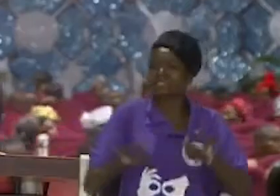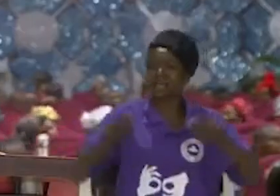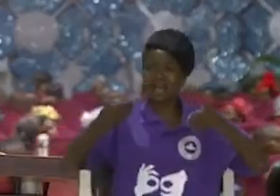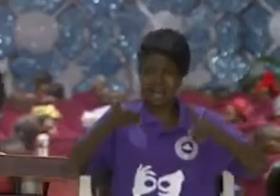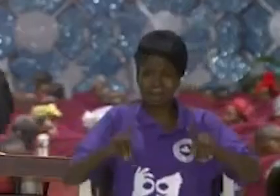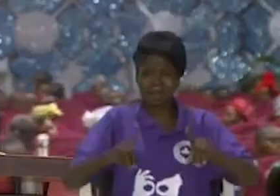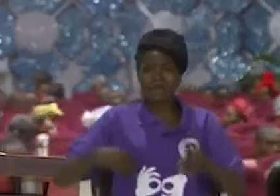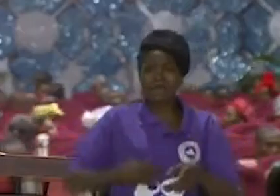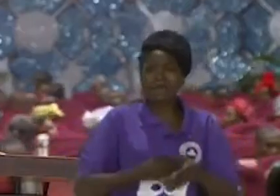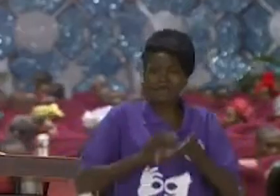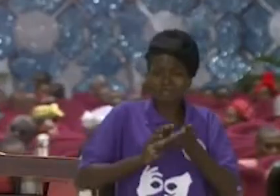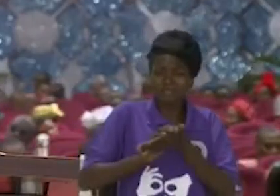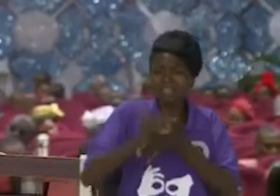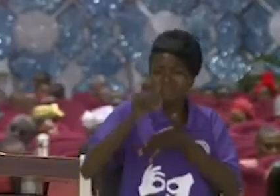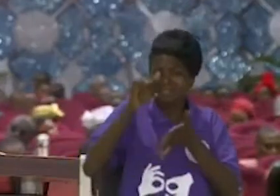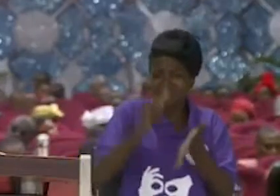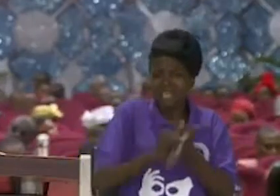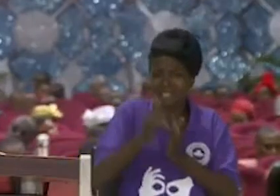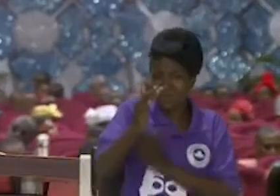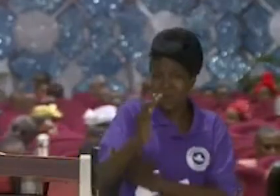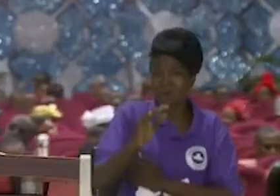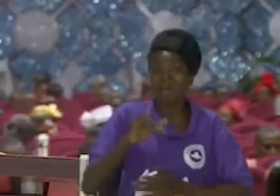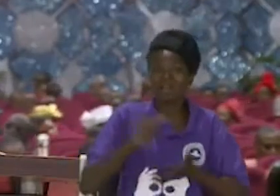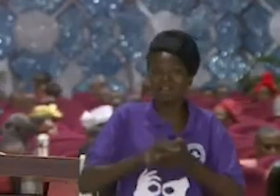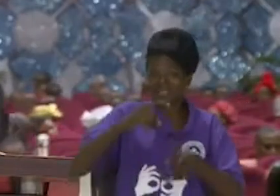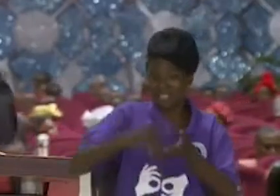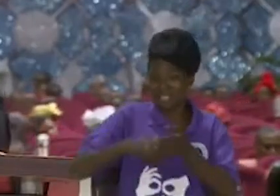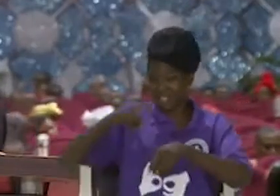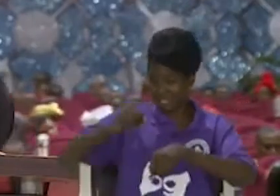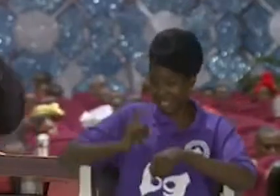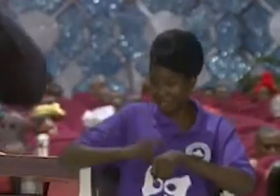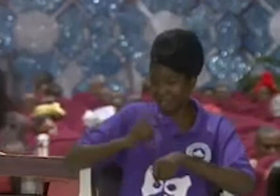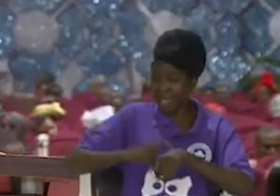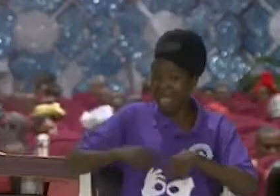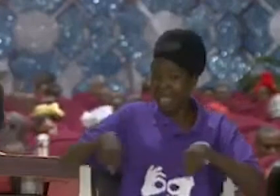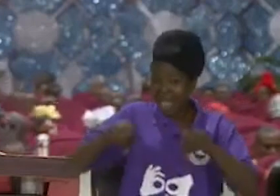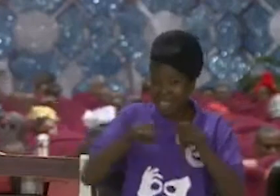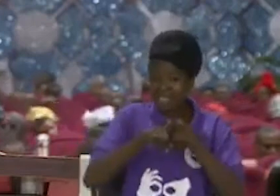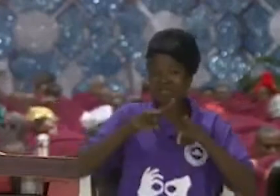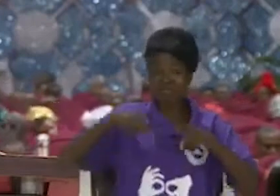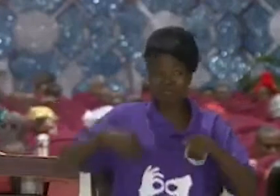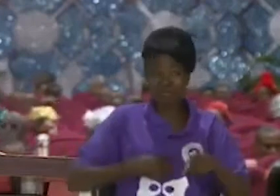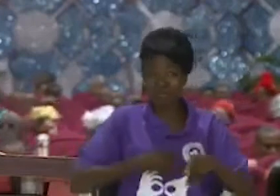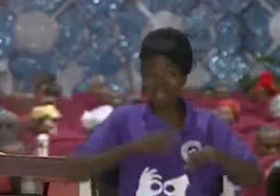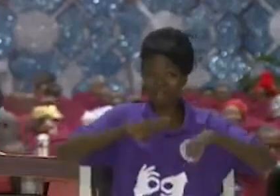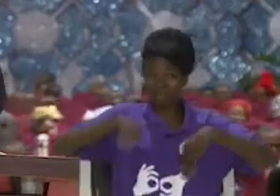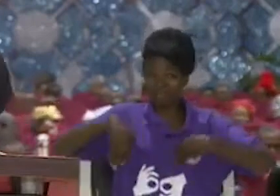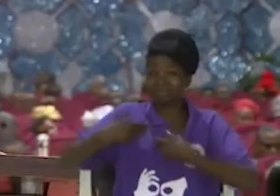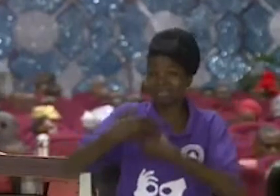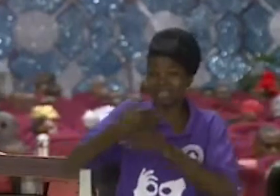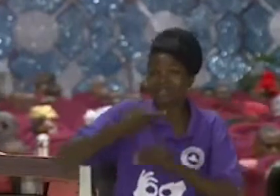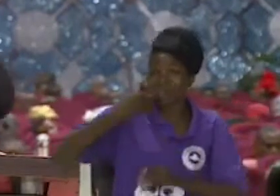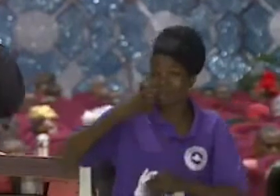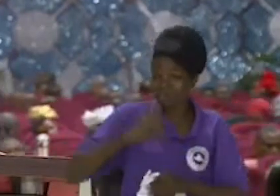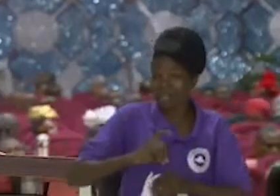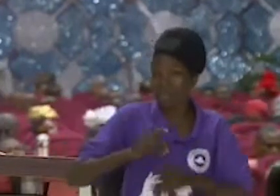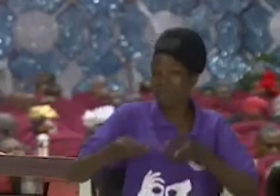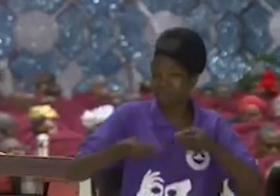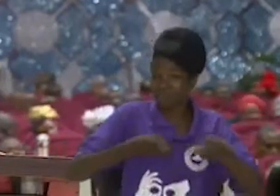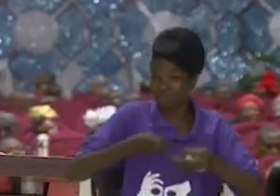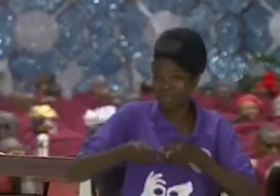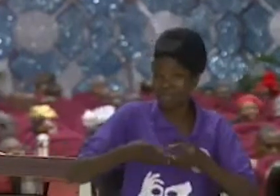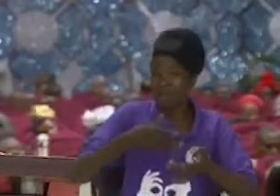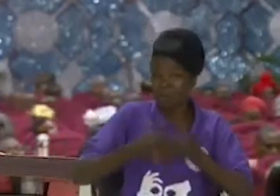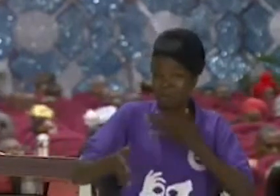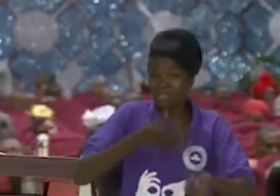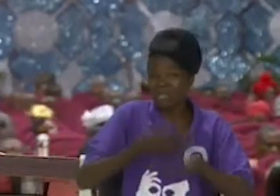for every one of us here that from this moment going forth, as we are receiving the mandate to have dominion, whatsoever